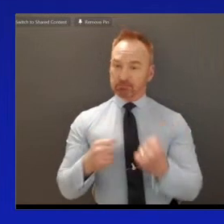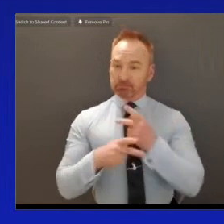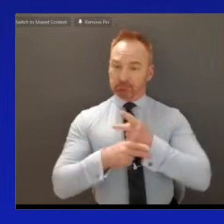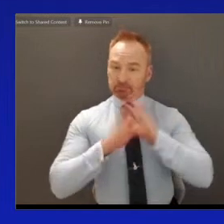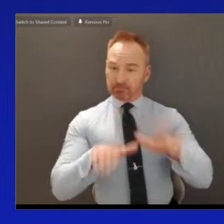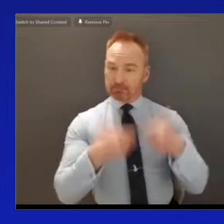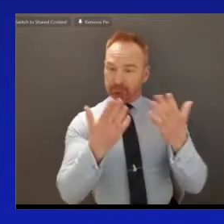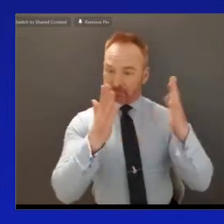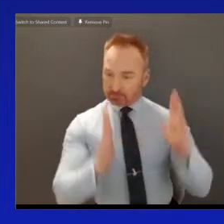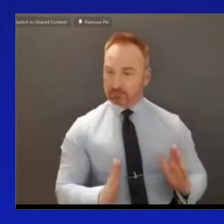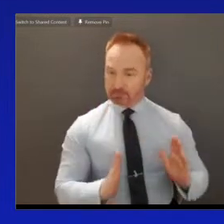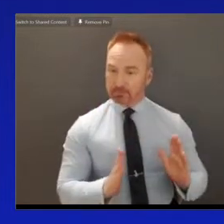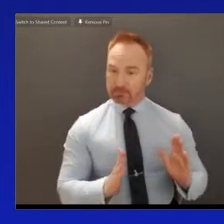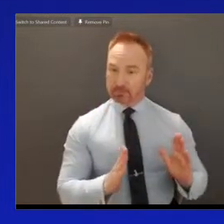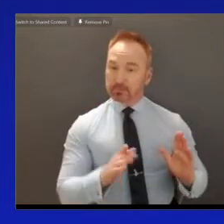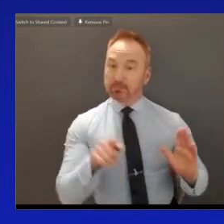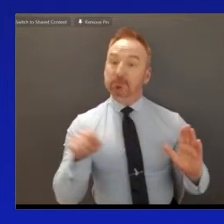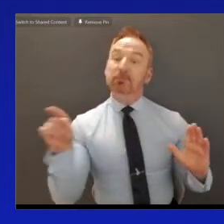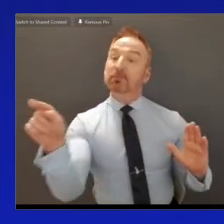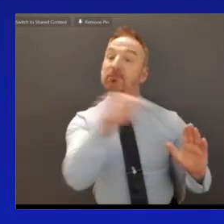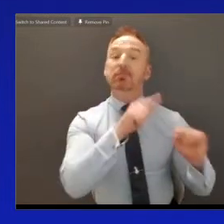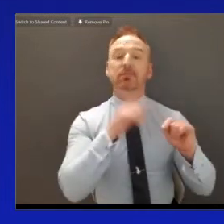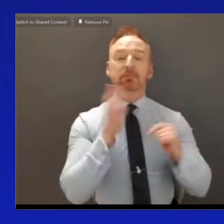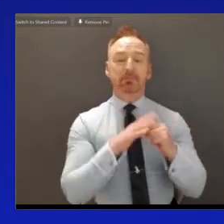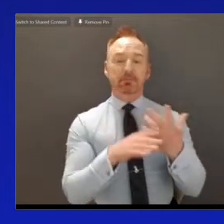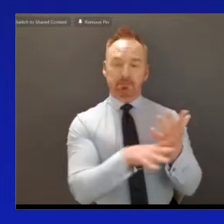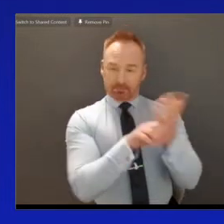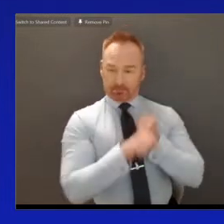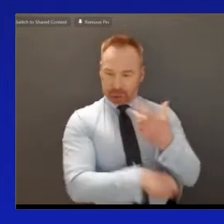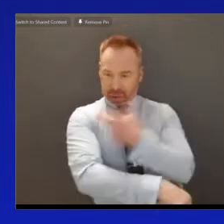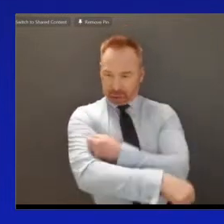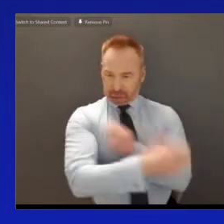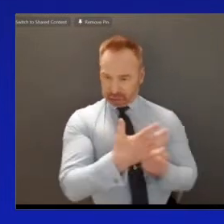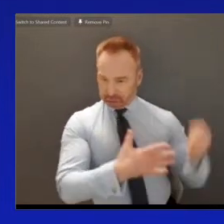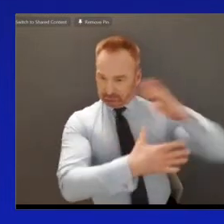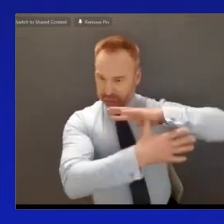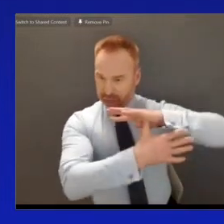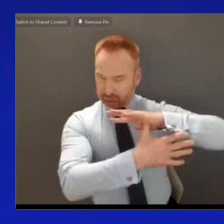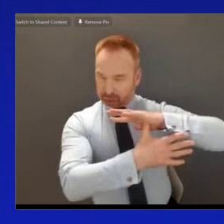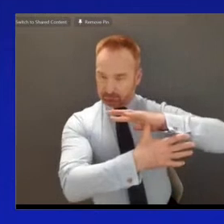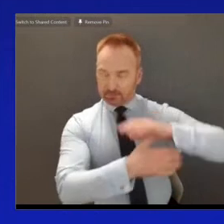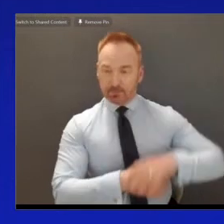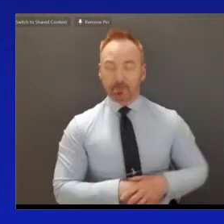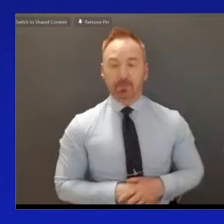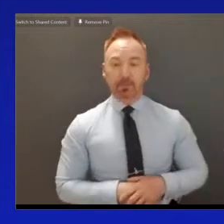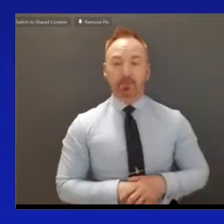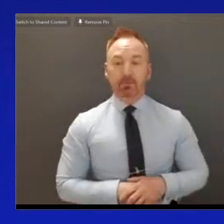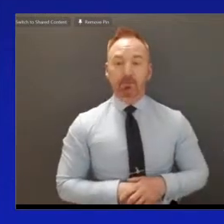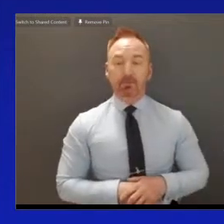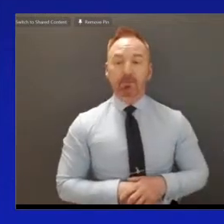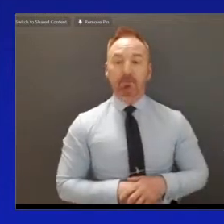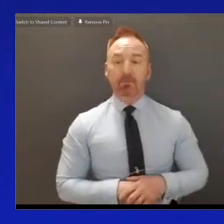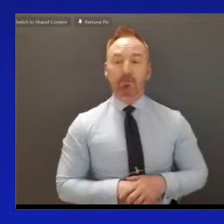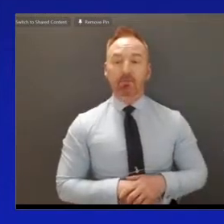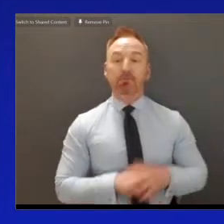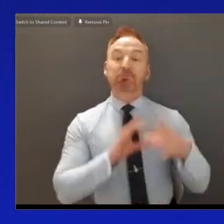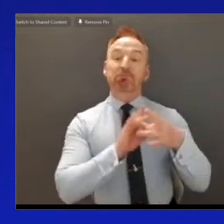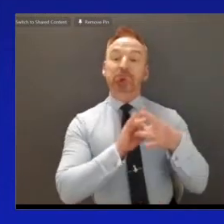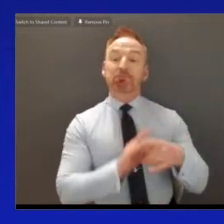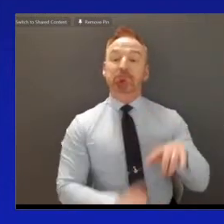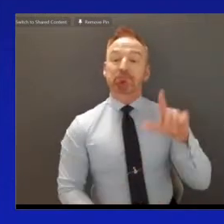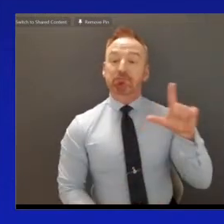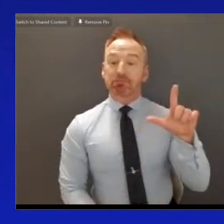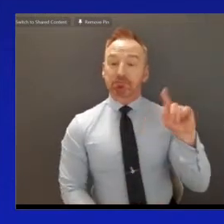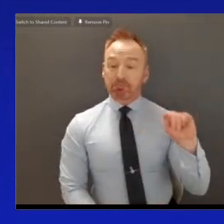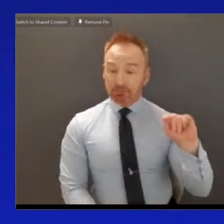been able to receive the vaccine first. We certainly have relationships with long-term care homes through all of